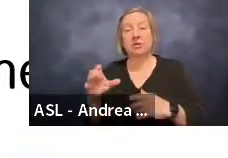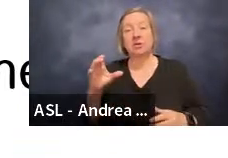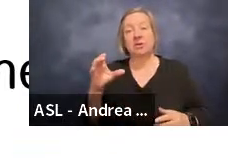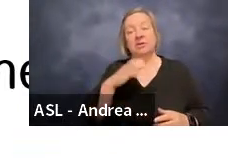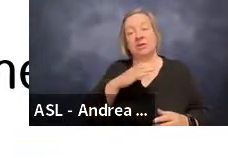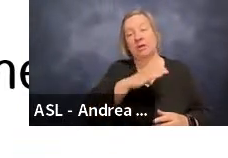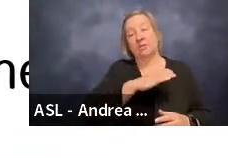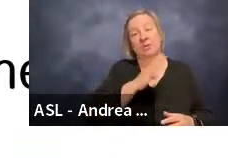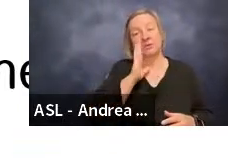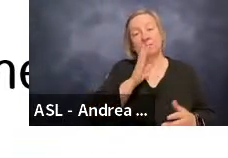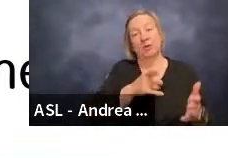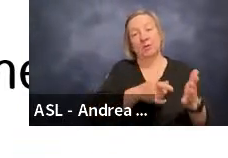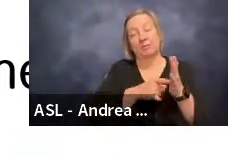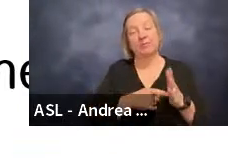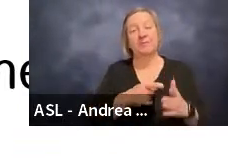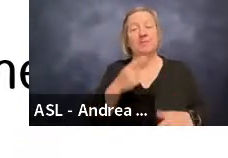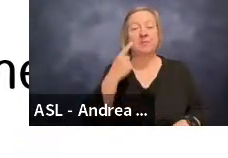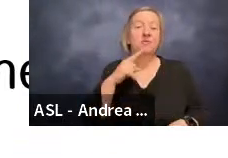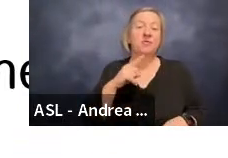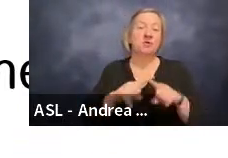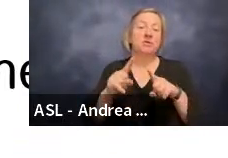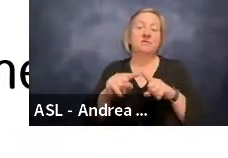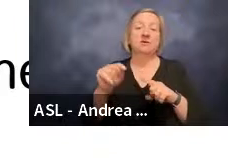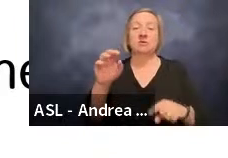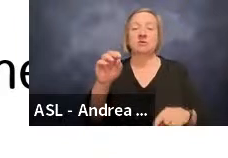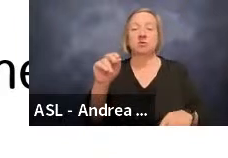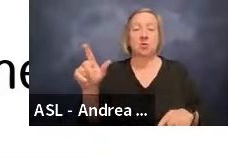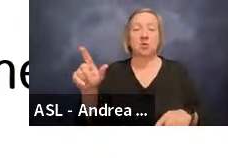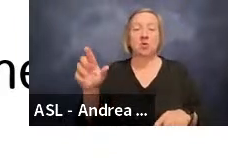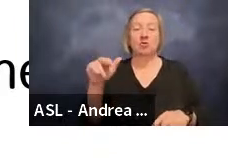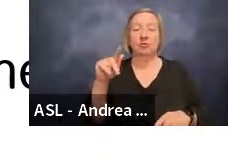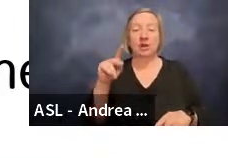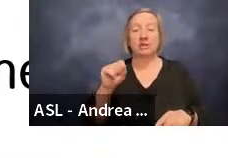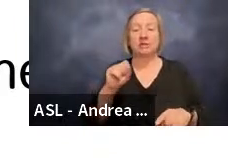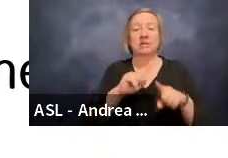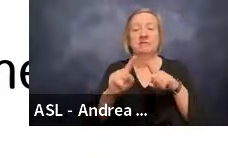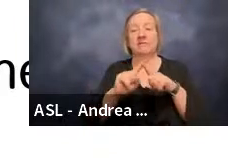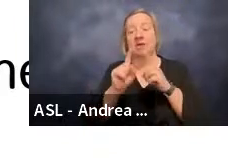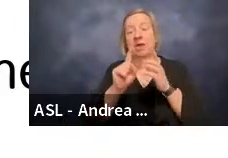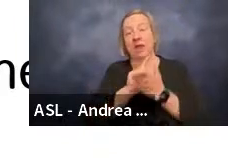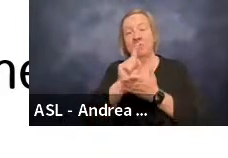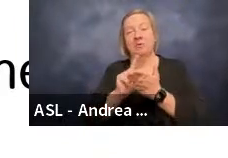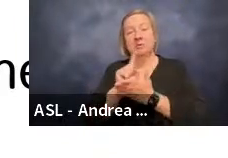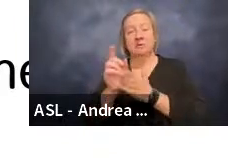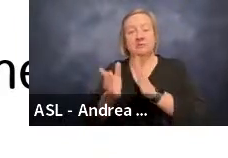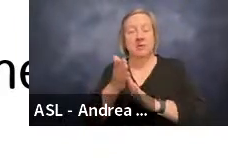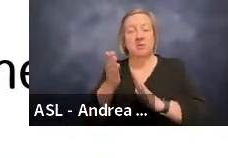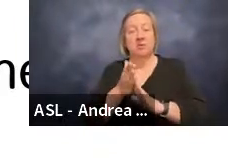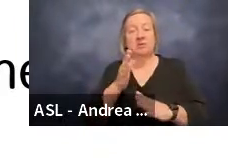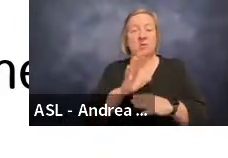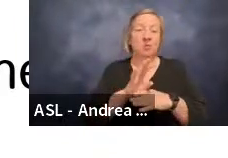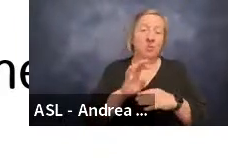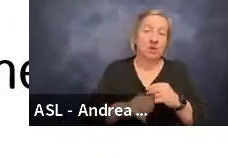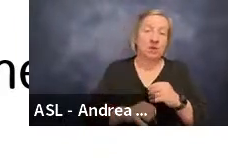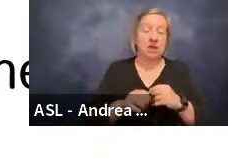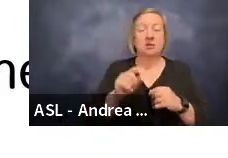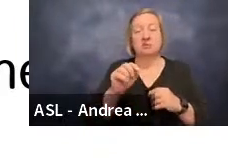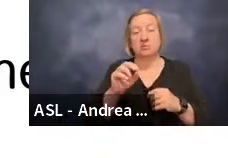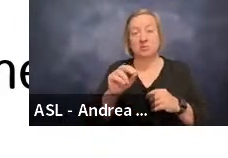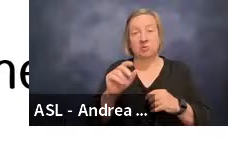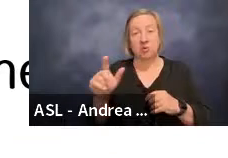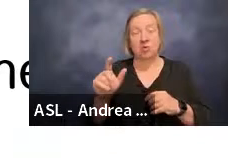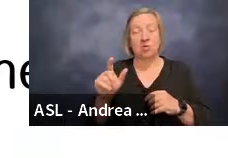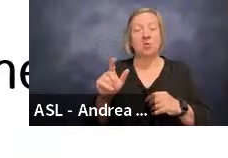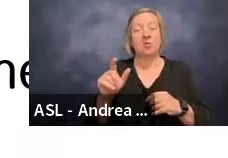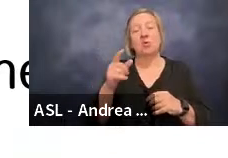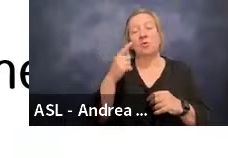advances for different toll rates, and as well as different hours of operations, or whether weekends are tolled, for example, as